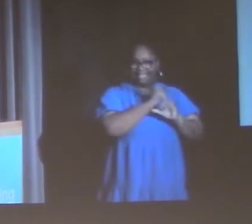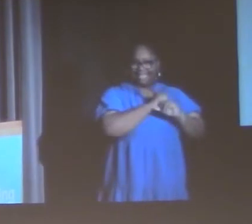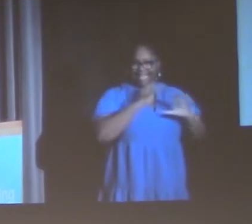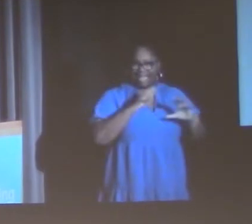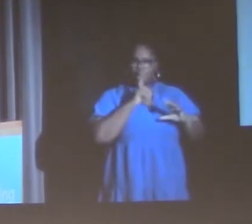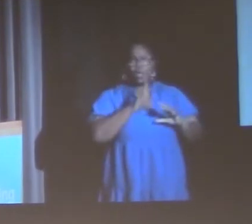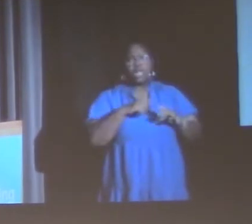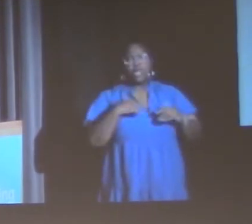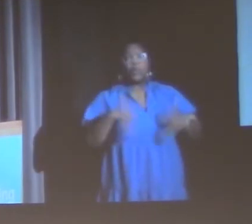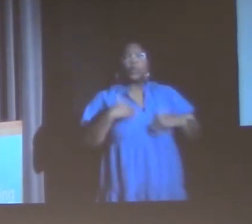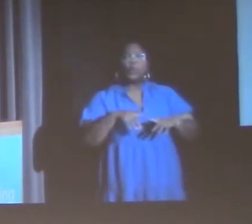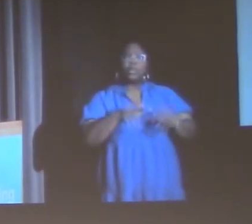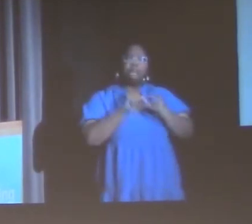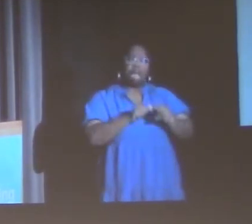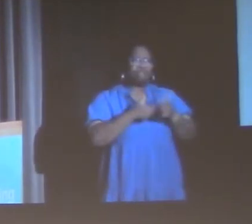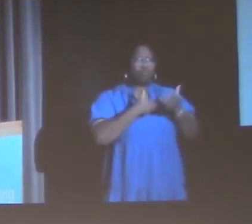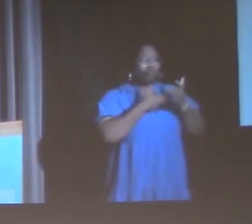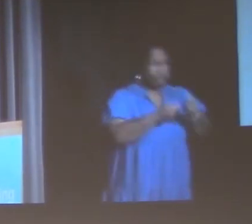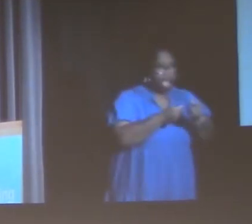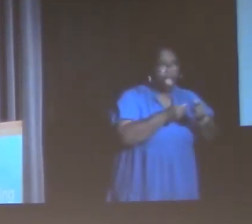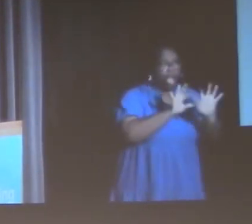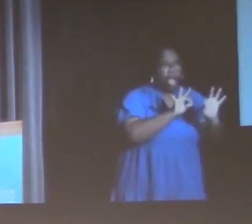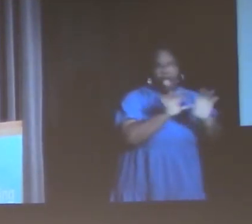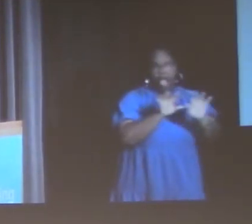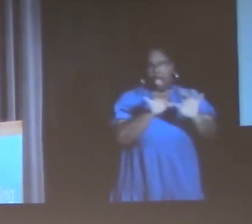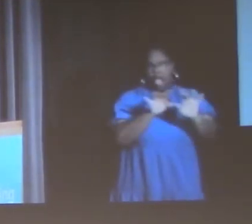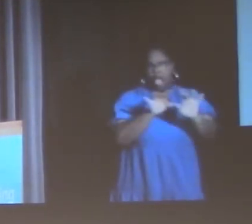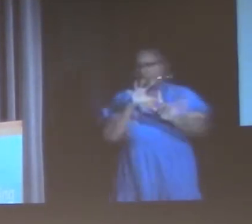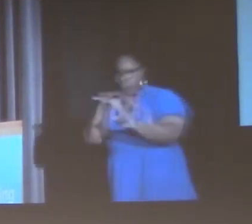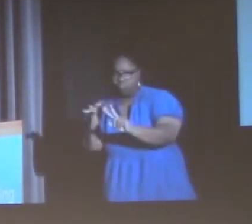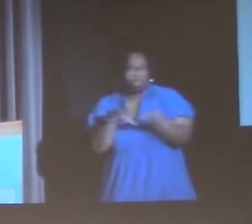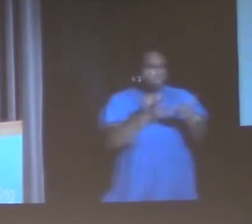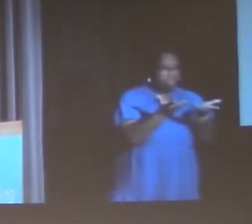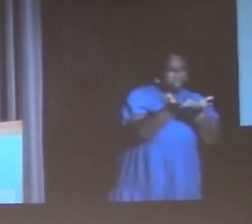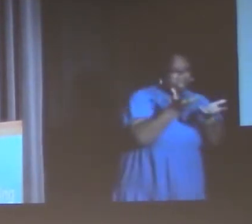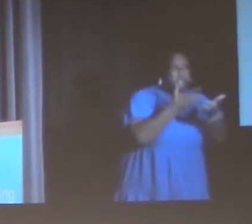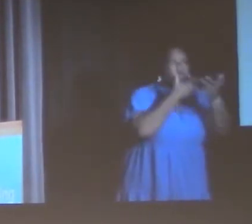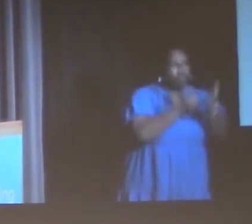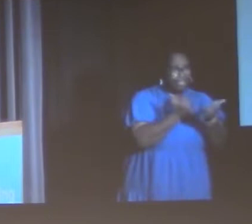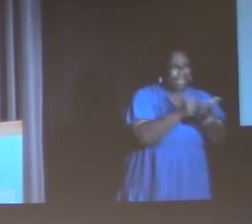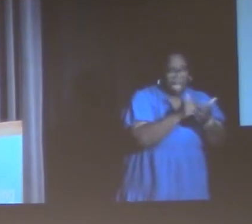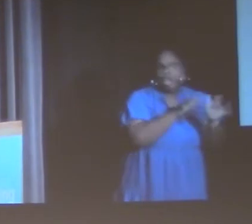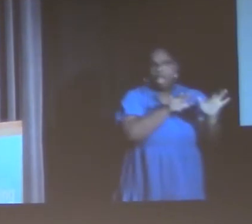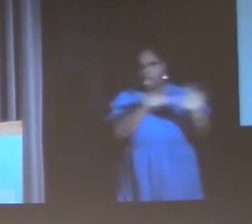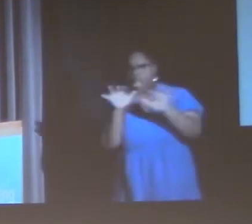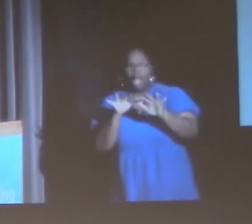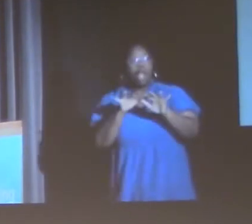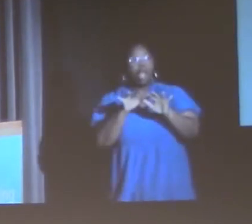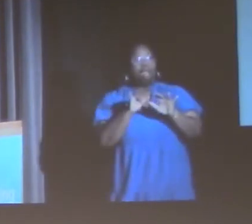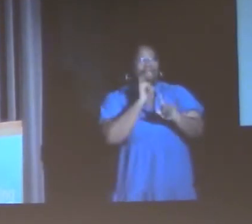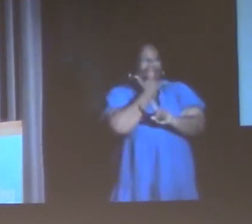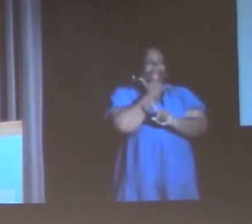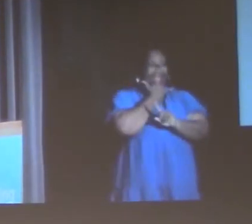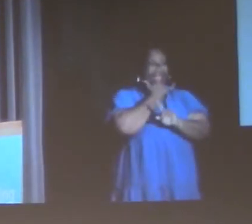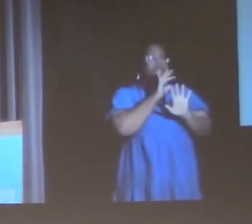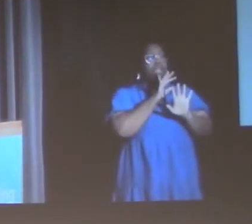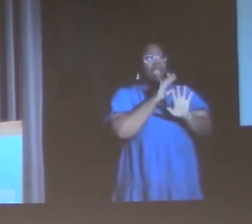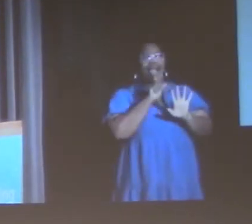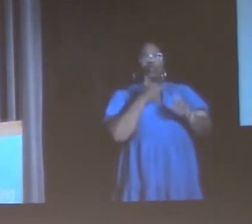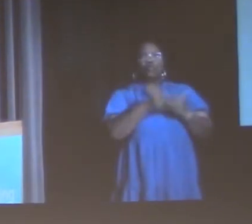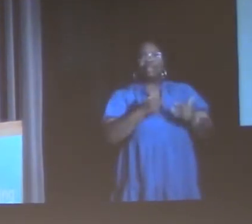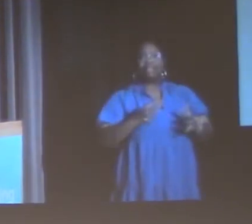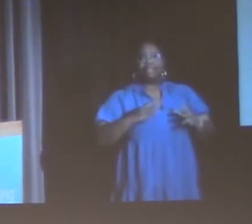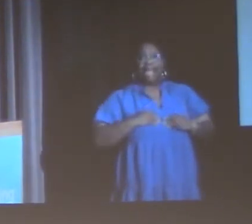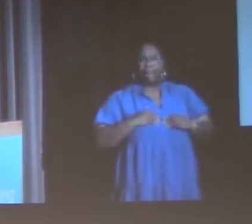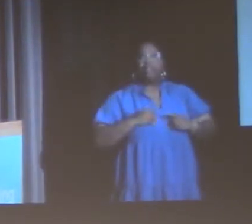going back and trust and going back, and even accepting when we made mistakes. And like, so now we have like this kind